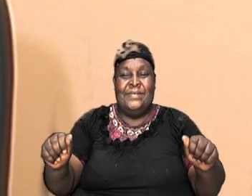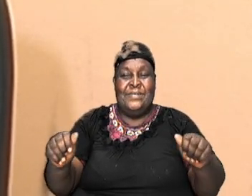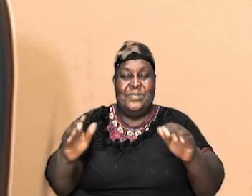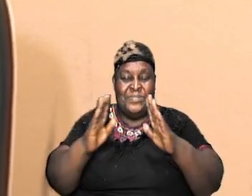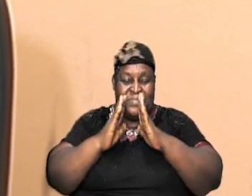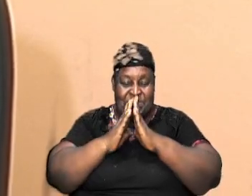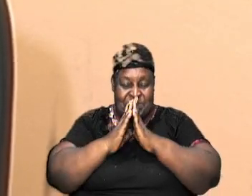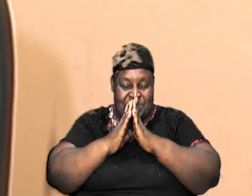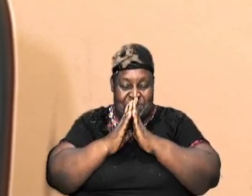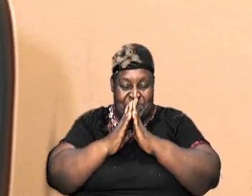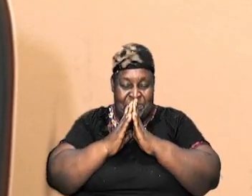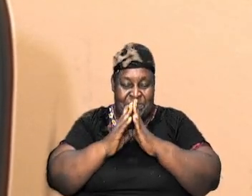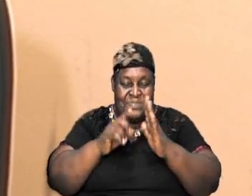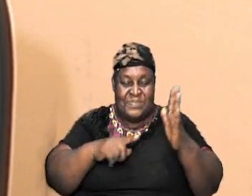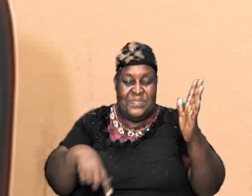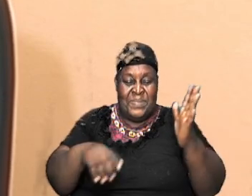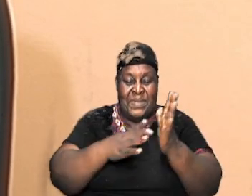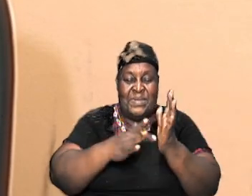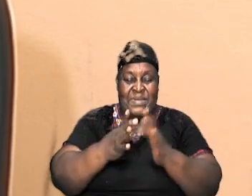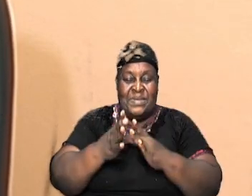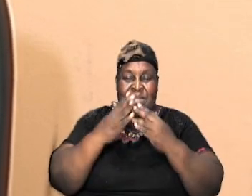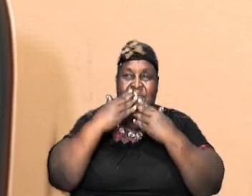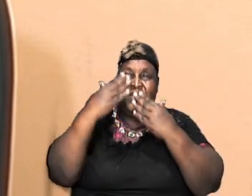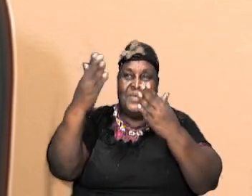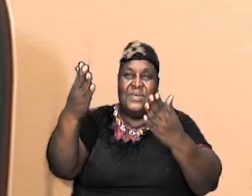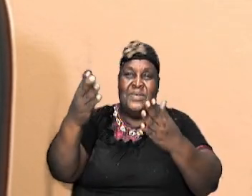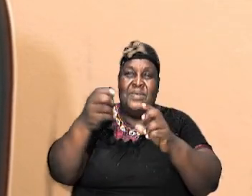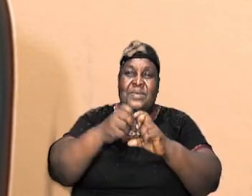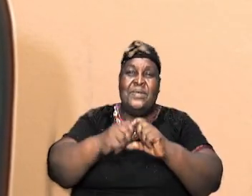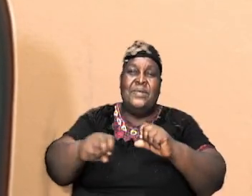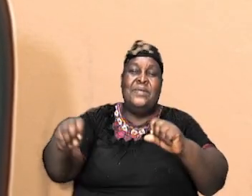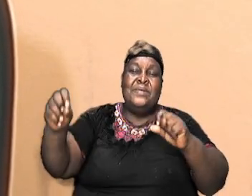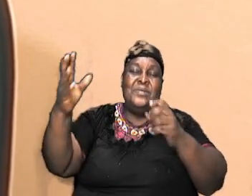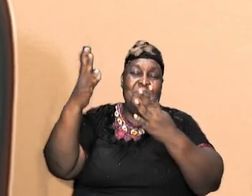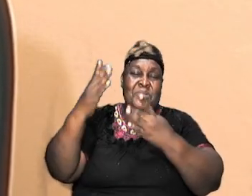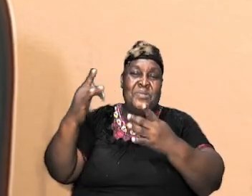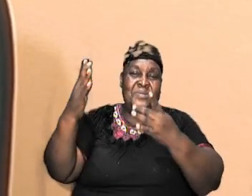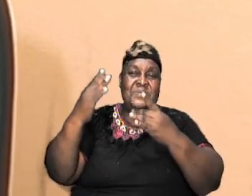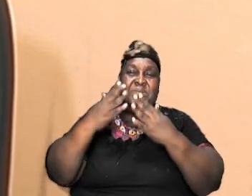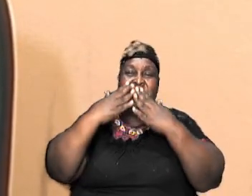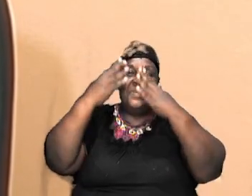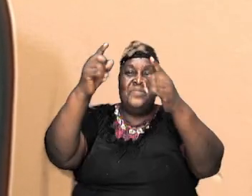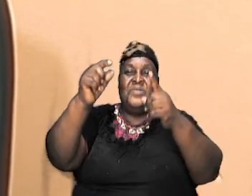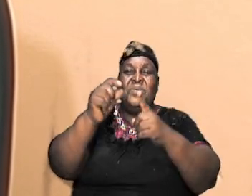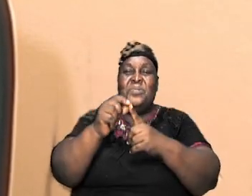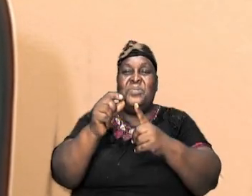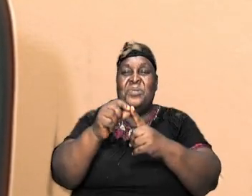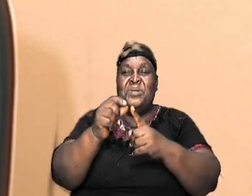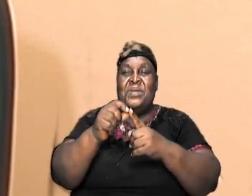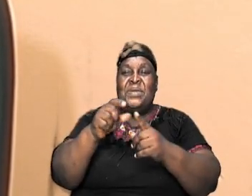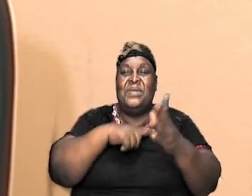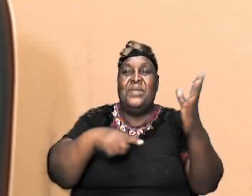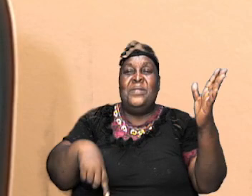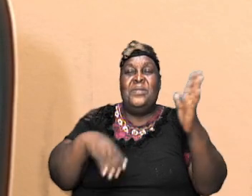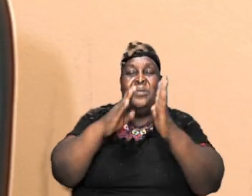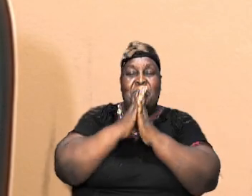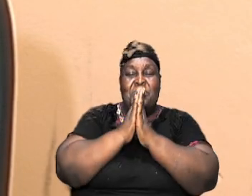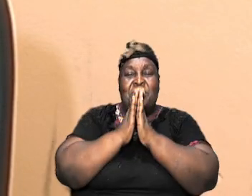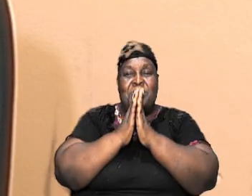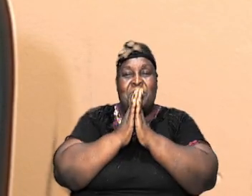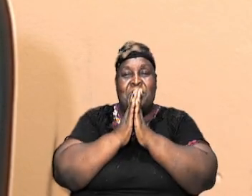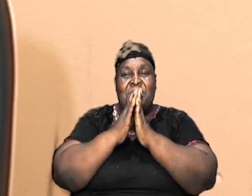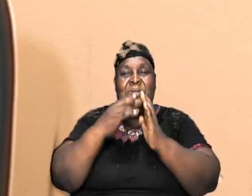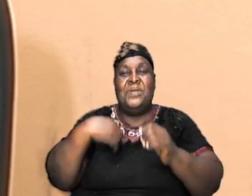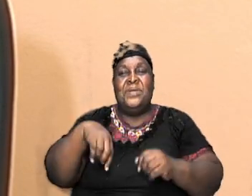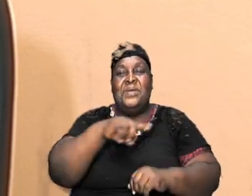in prayer. Lord Jesus, we thank you for your goodness and your mercy. Dear God, we thank you for your words. Lord, we pray that we